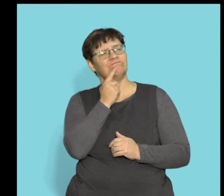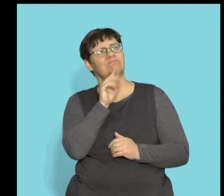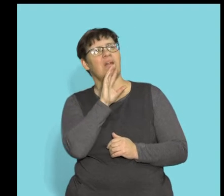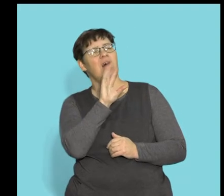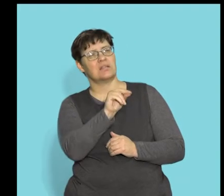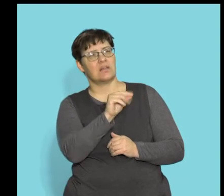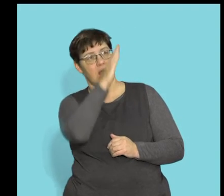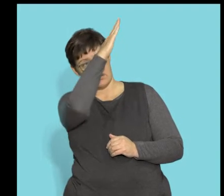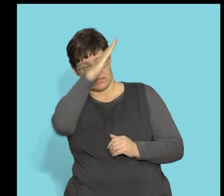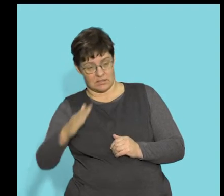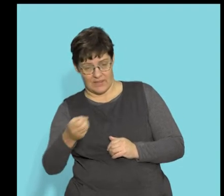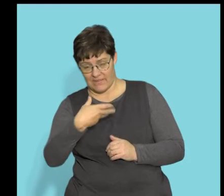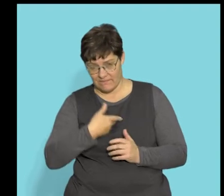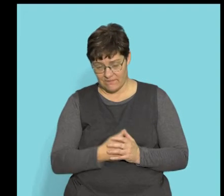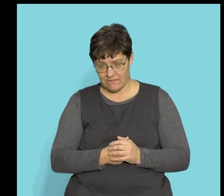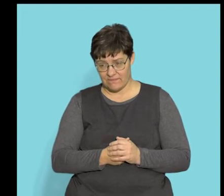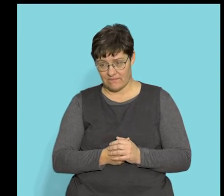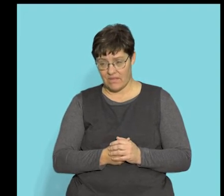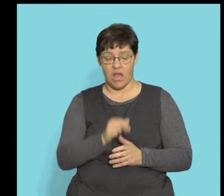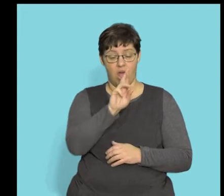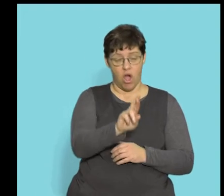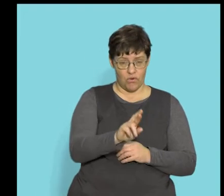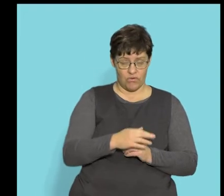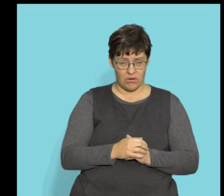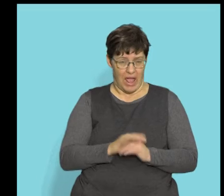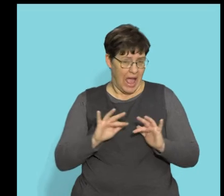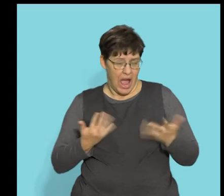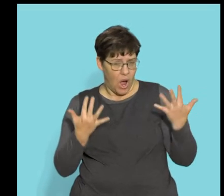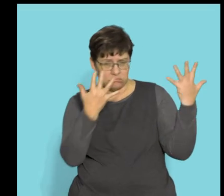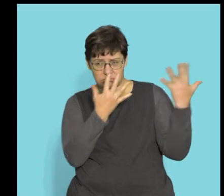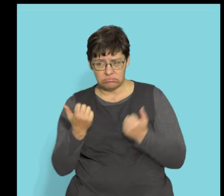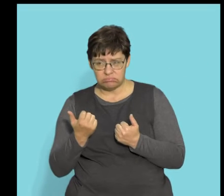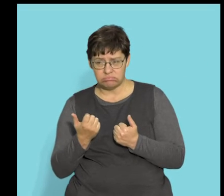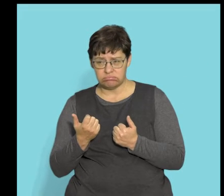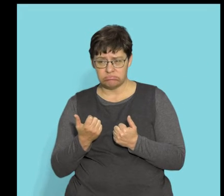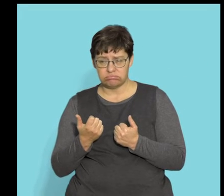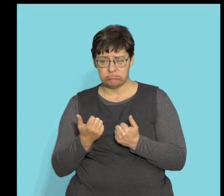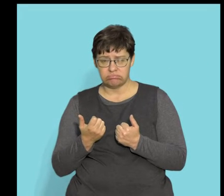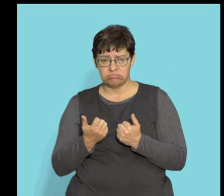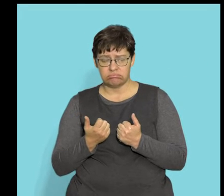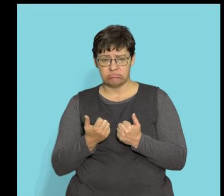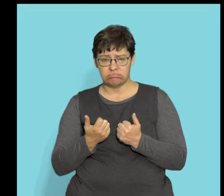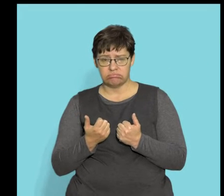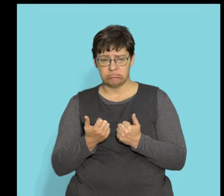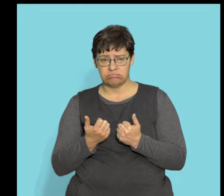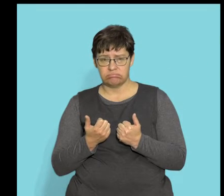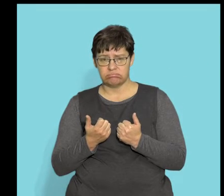for instance, gave you the slant height and the radius, is there a way that I could find the perpendicular